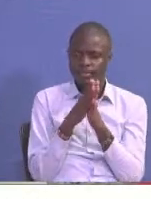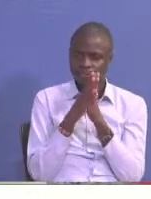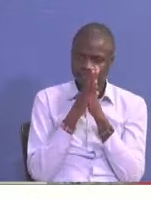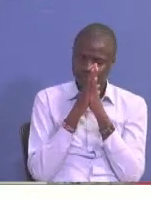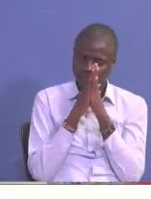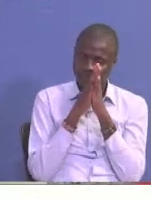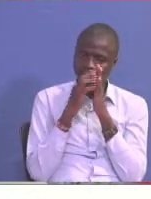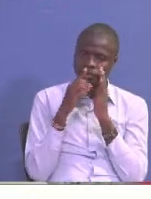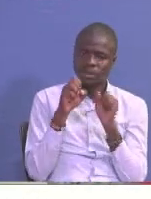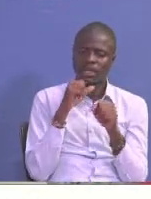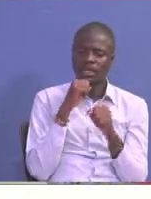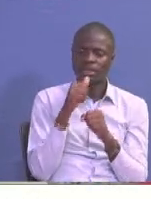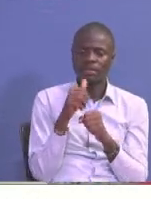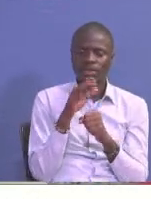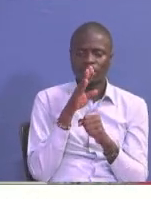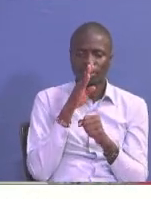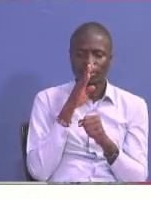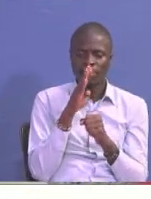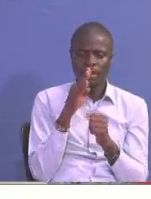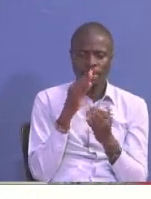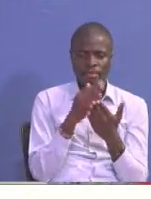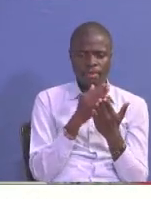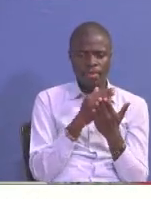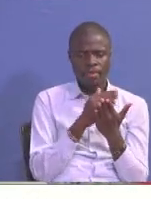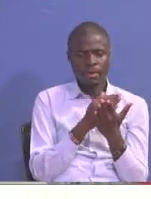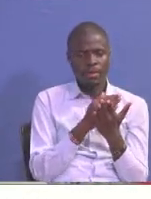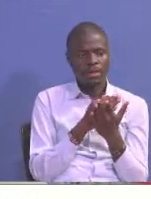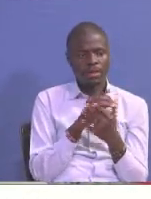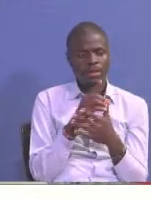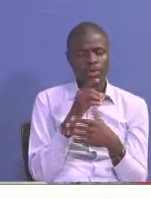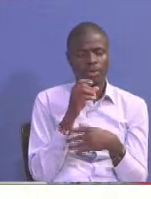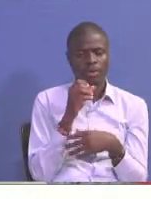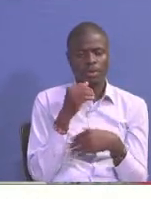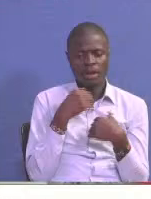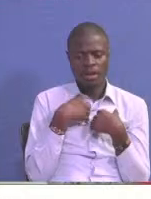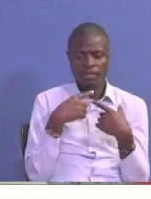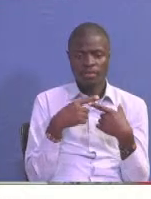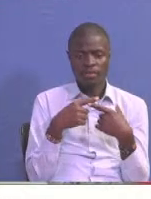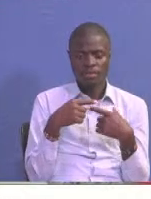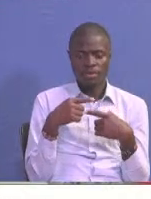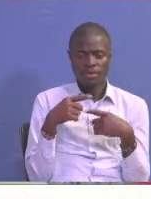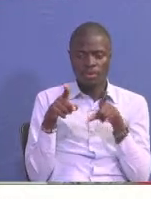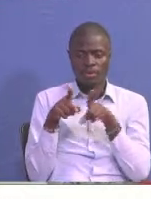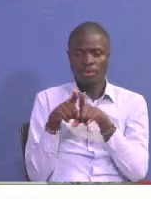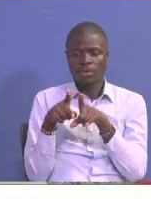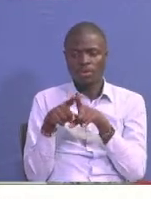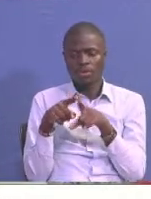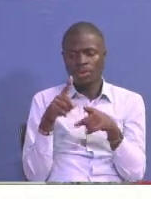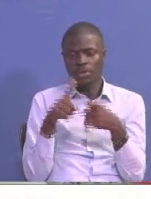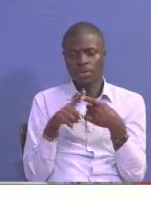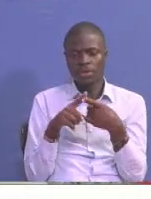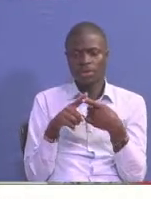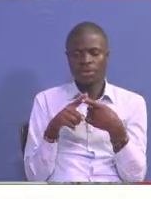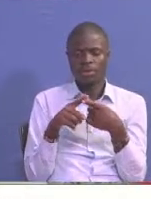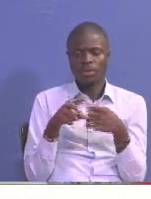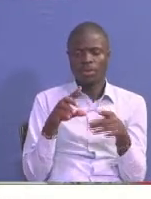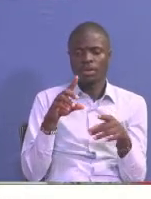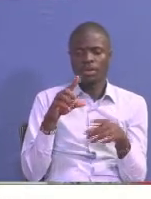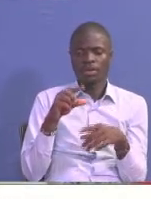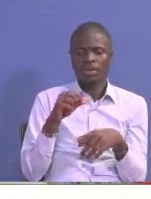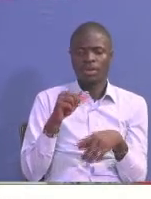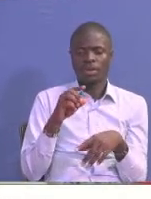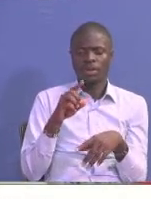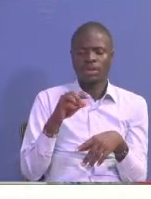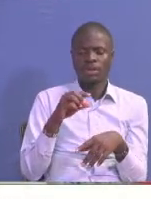You cannot just be programming. We need to go also to the gadgets that deliver